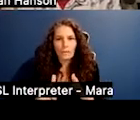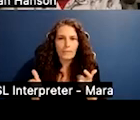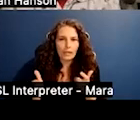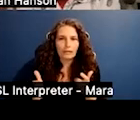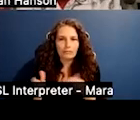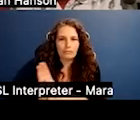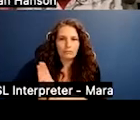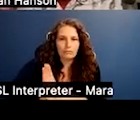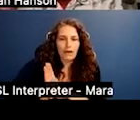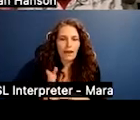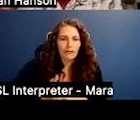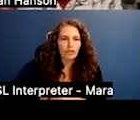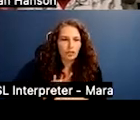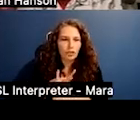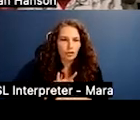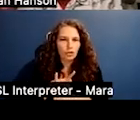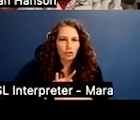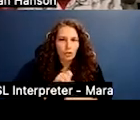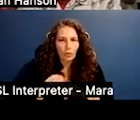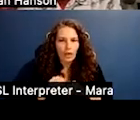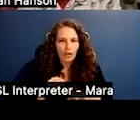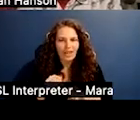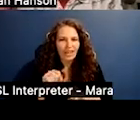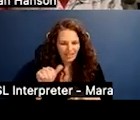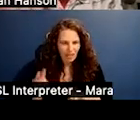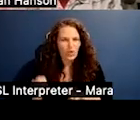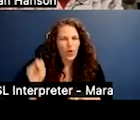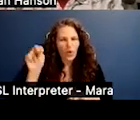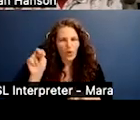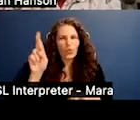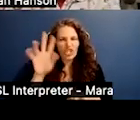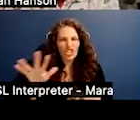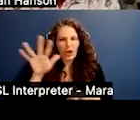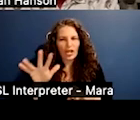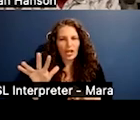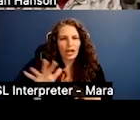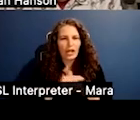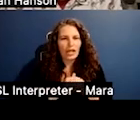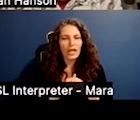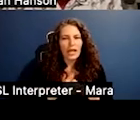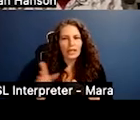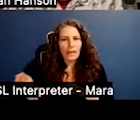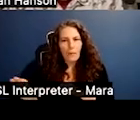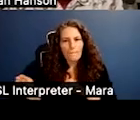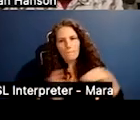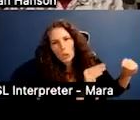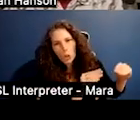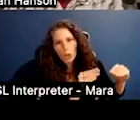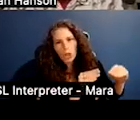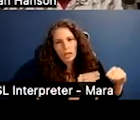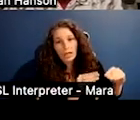way in Northridge and Whittier Narrows. This one was no exception. They pulled the house back on the foundation with these cables.